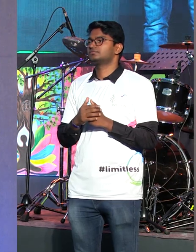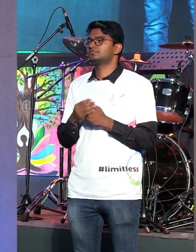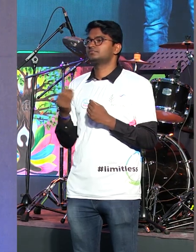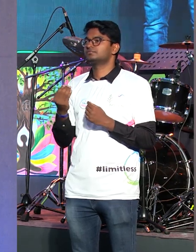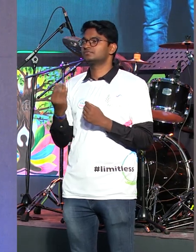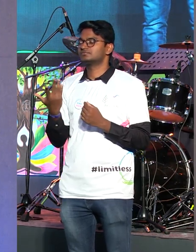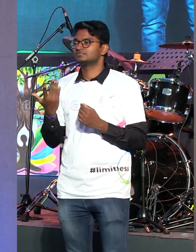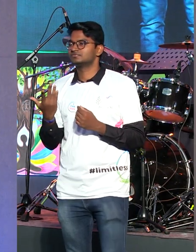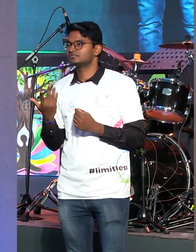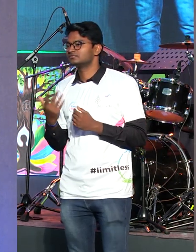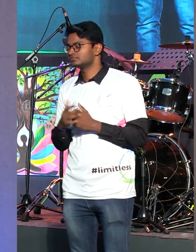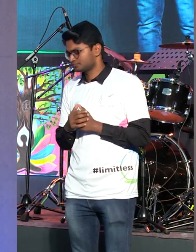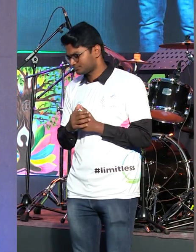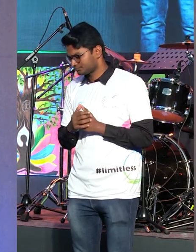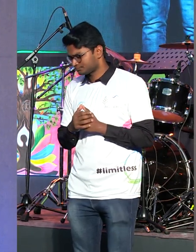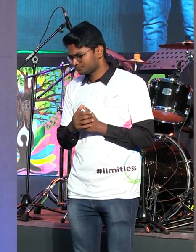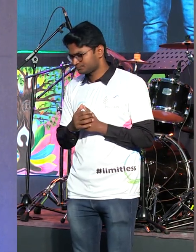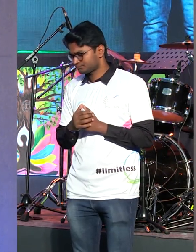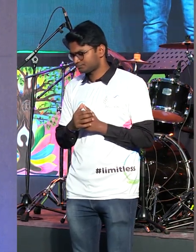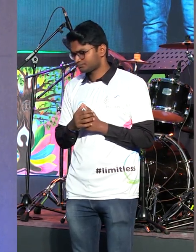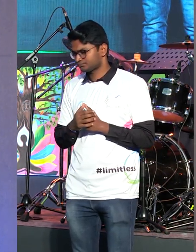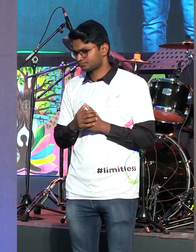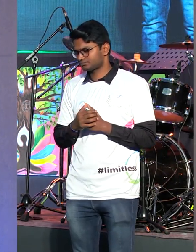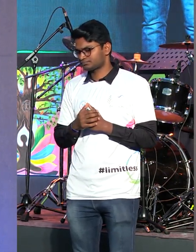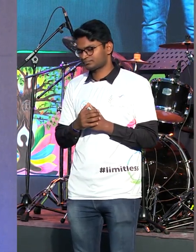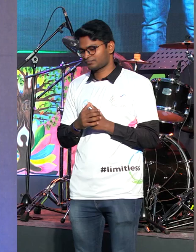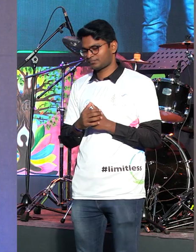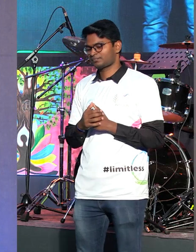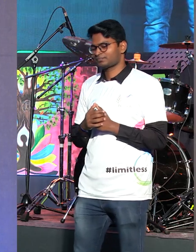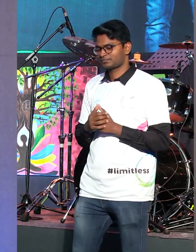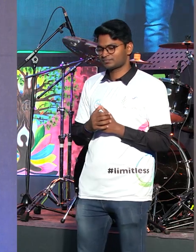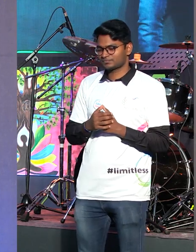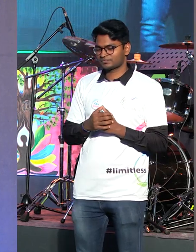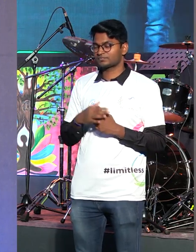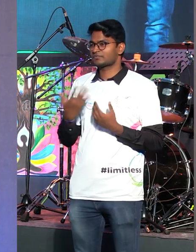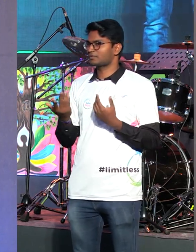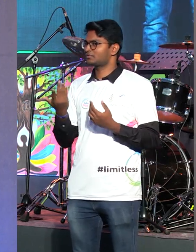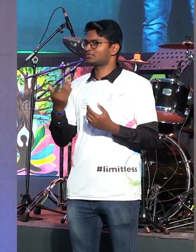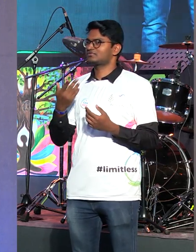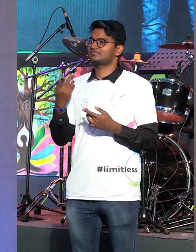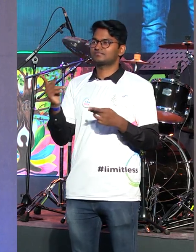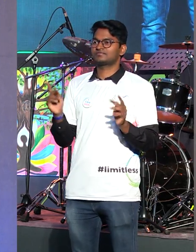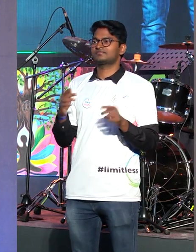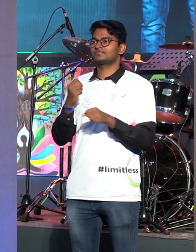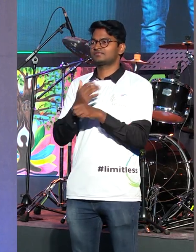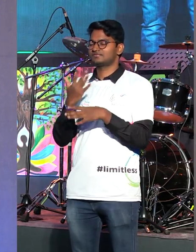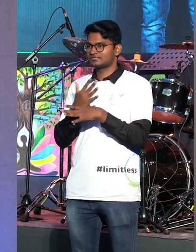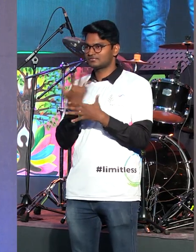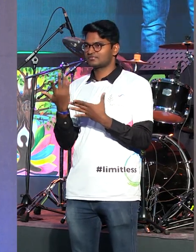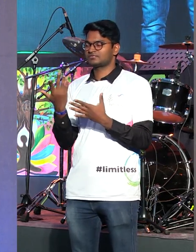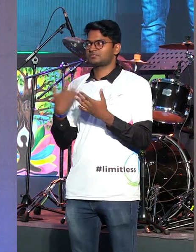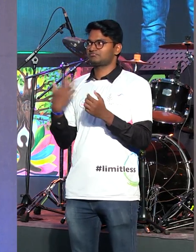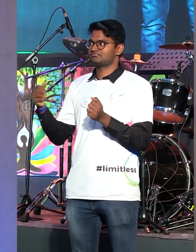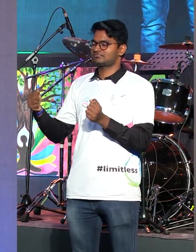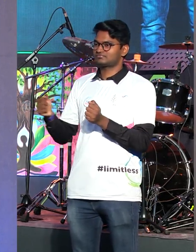skin, and constantly we are told that we are not good enough. You know, in whichever work we may do, we will not find a partner,